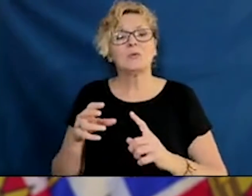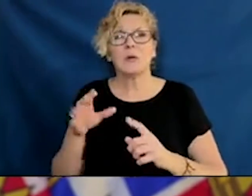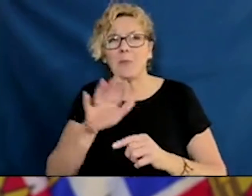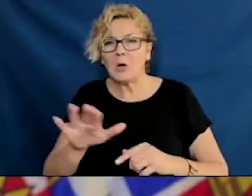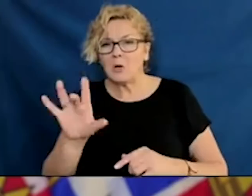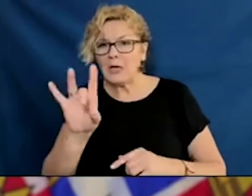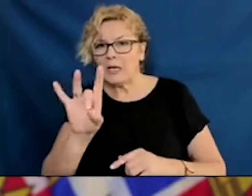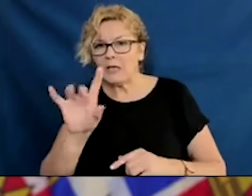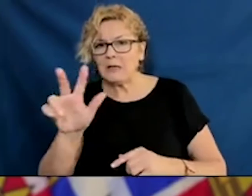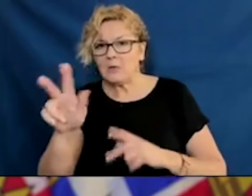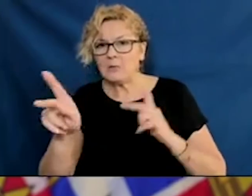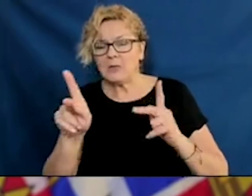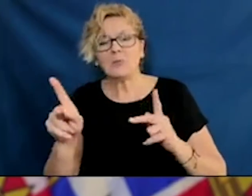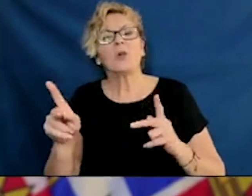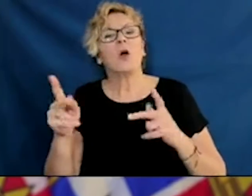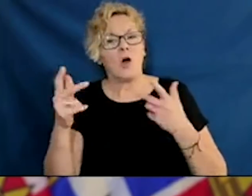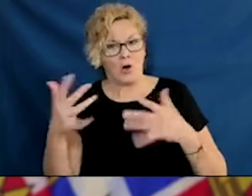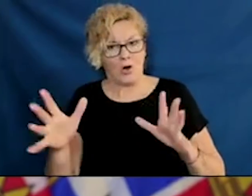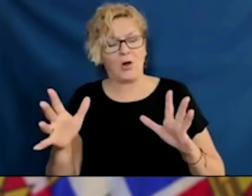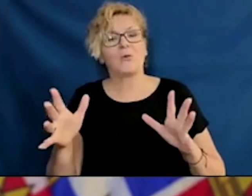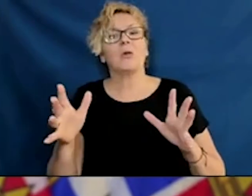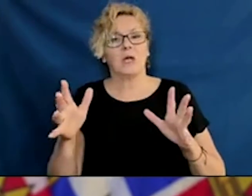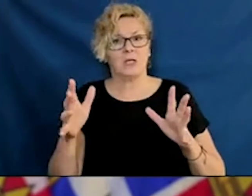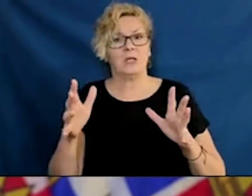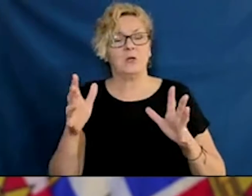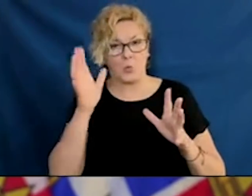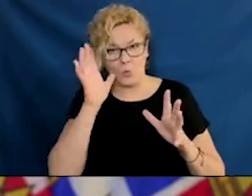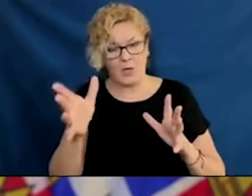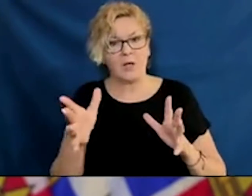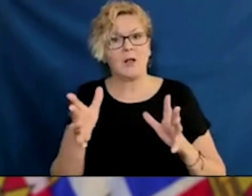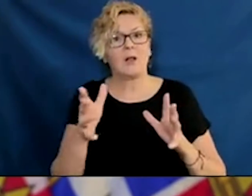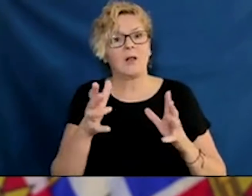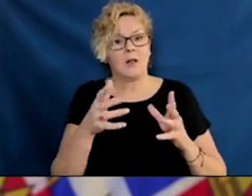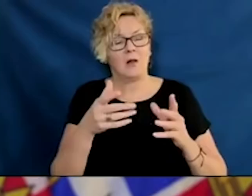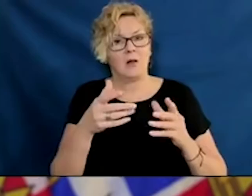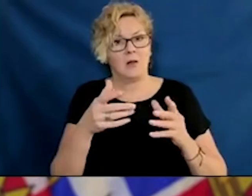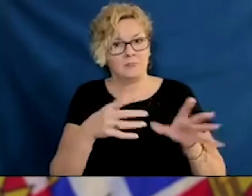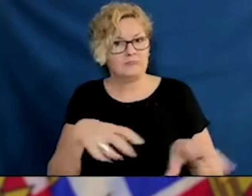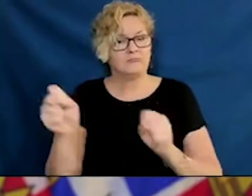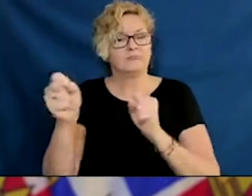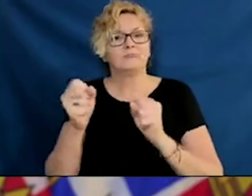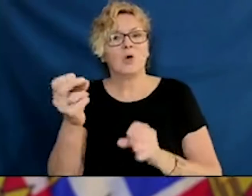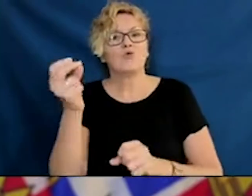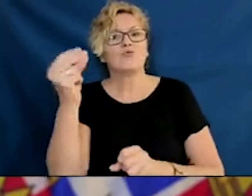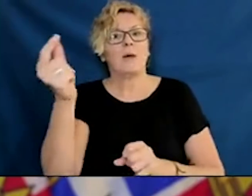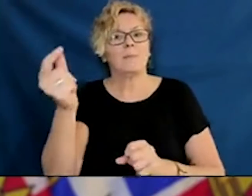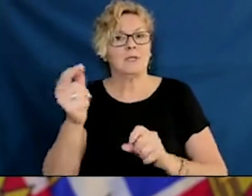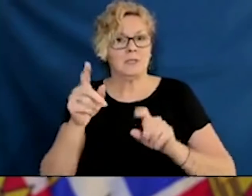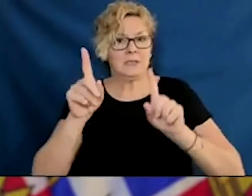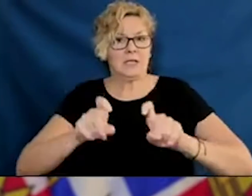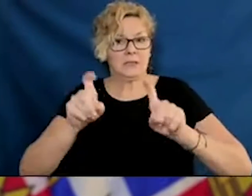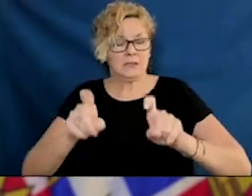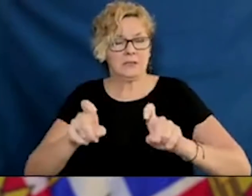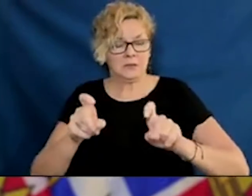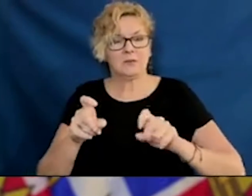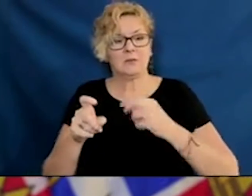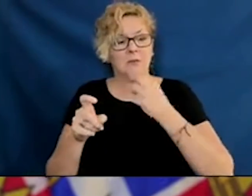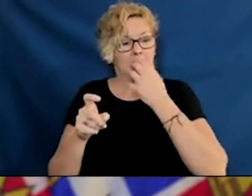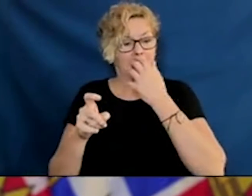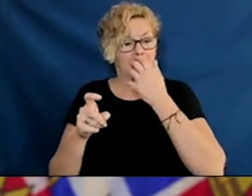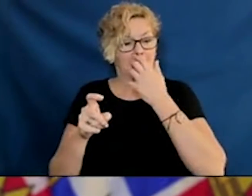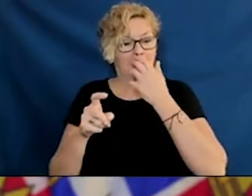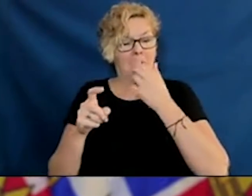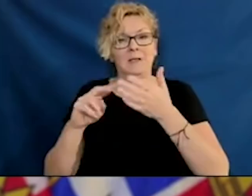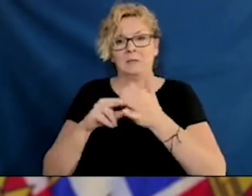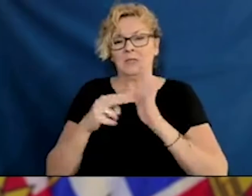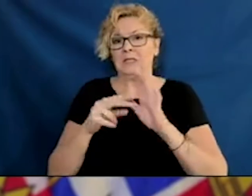will be tested with our rapid tests, which are good for screening and being able to test on site, but also will